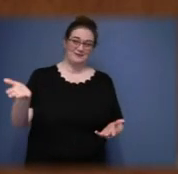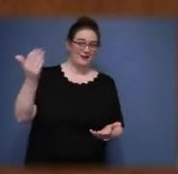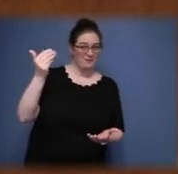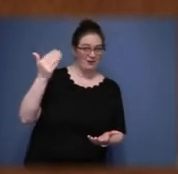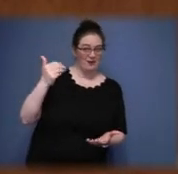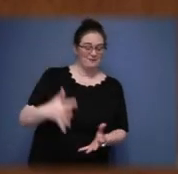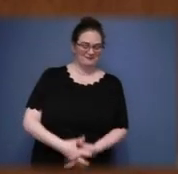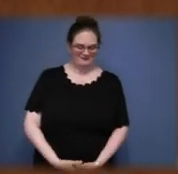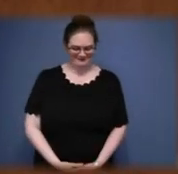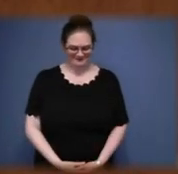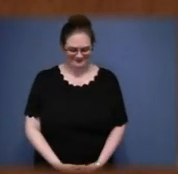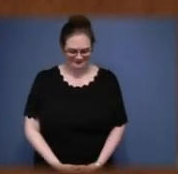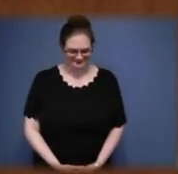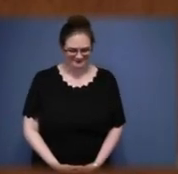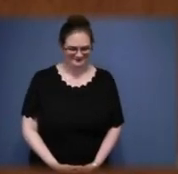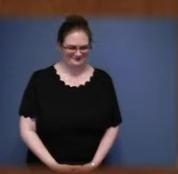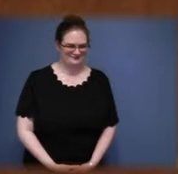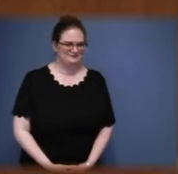up.